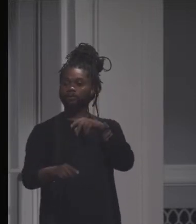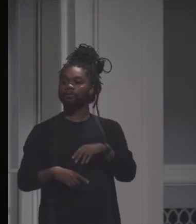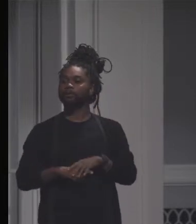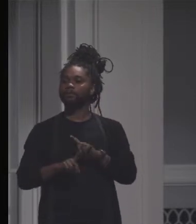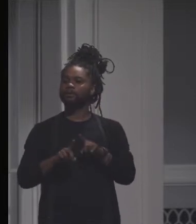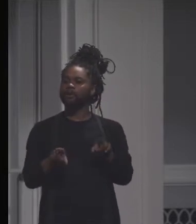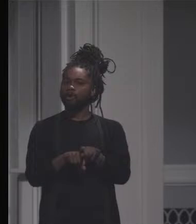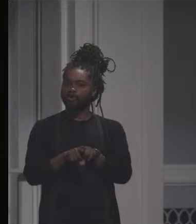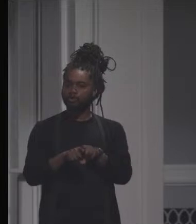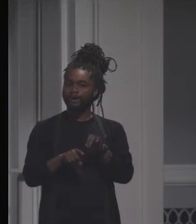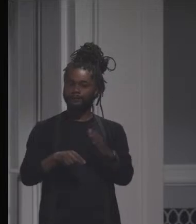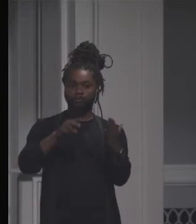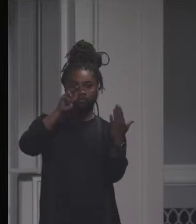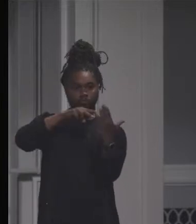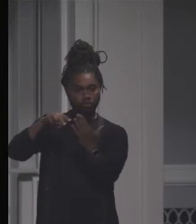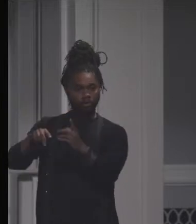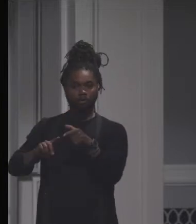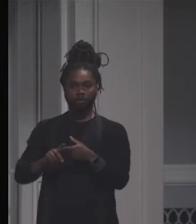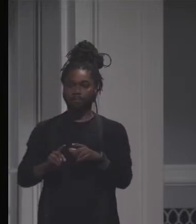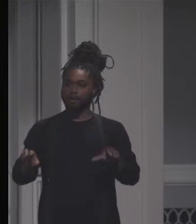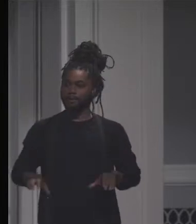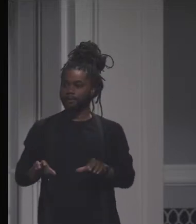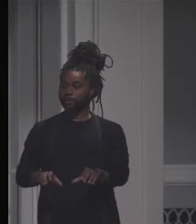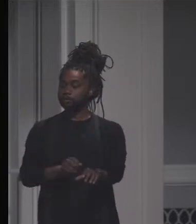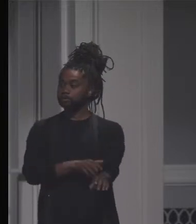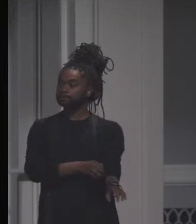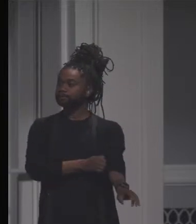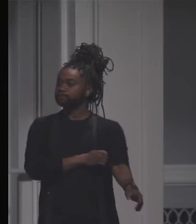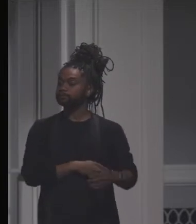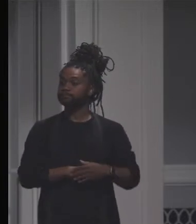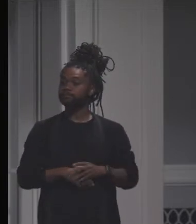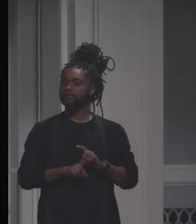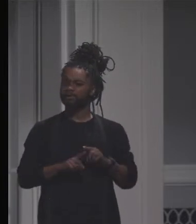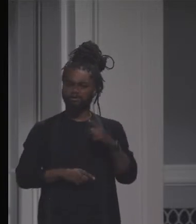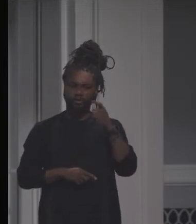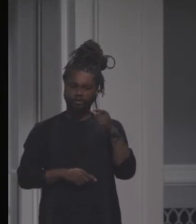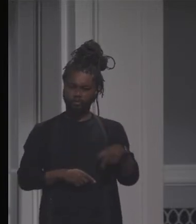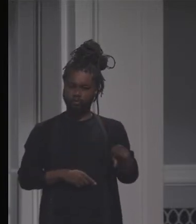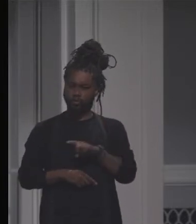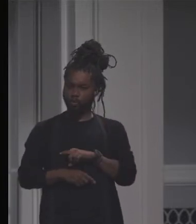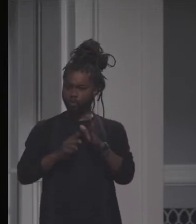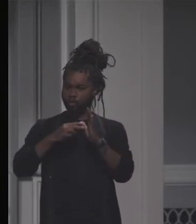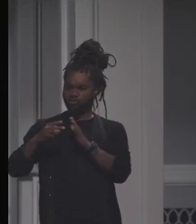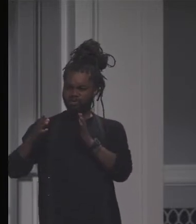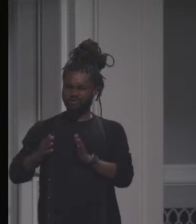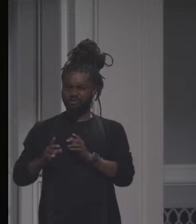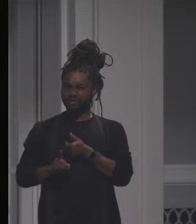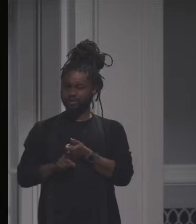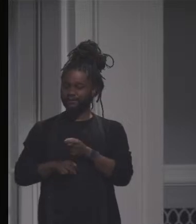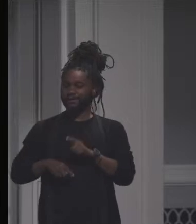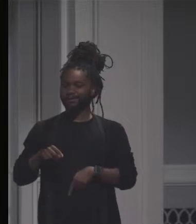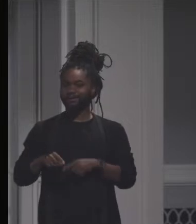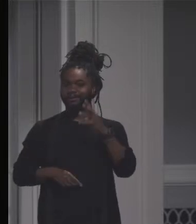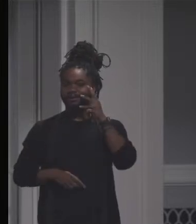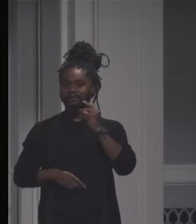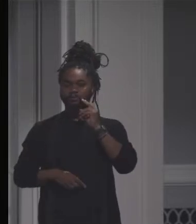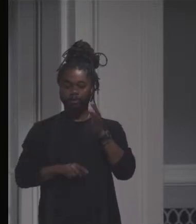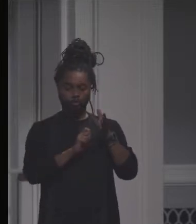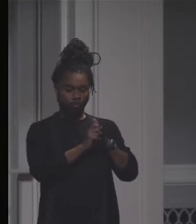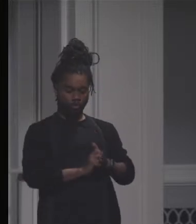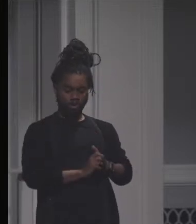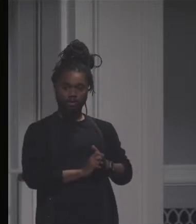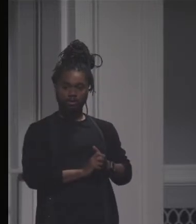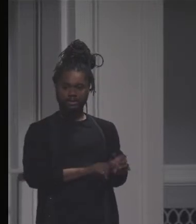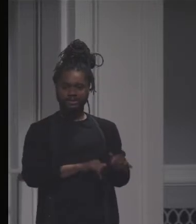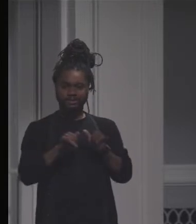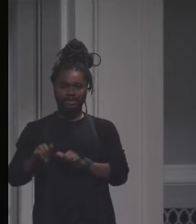by reading about it. But because you, as a reader, can't experience a written character the way you